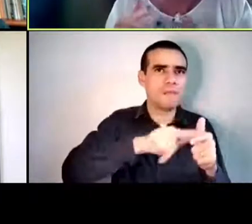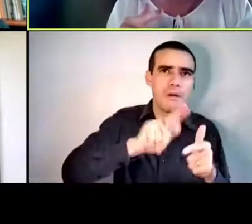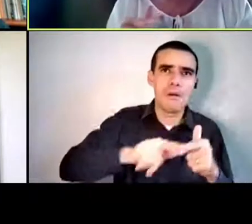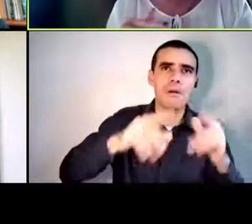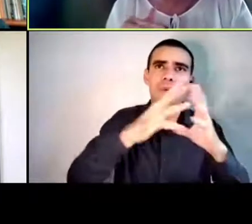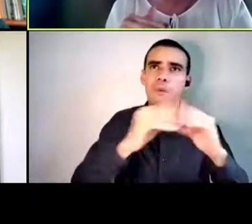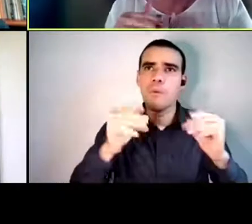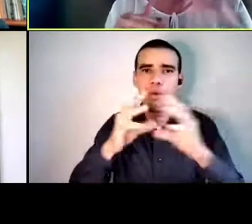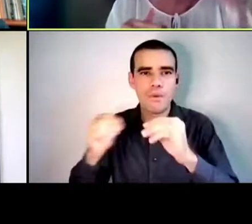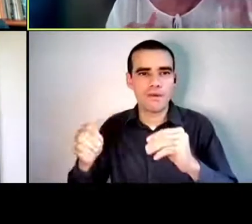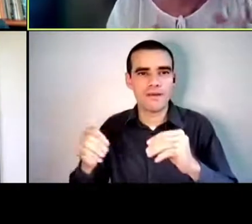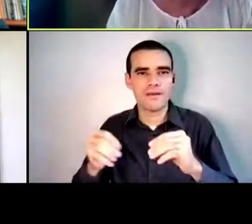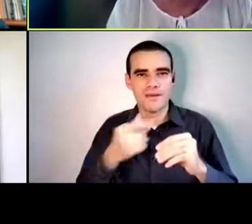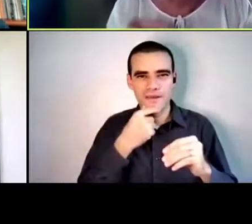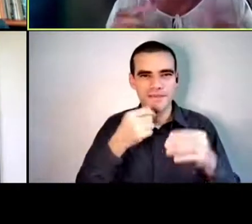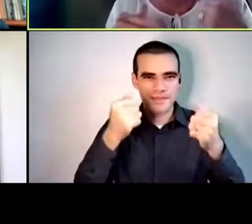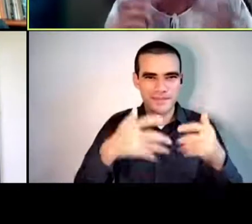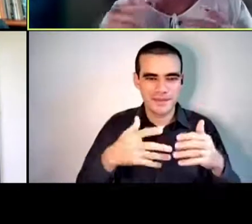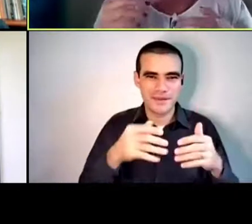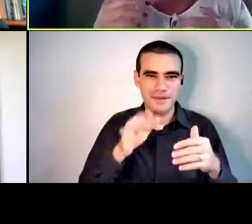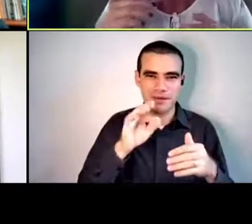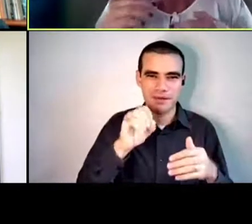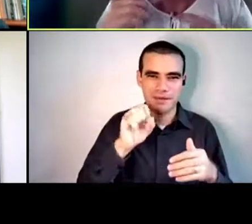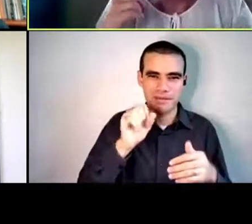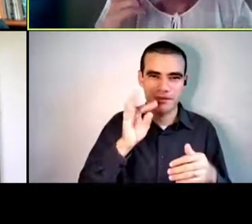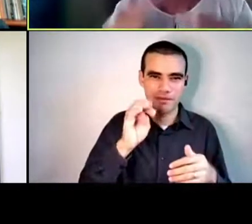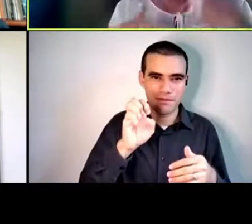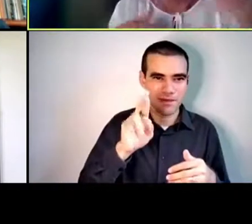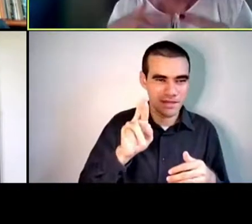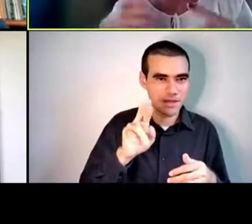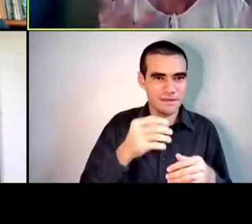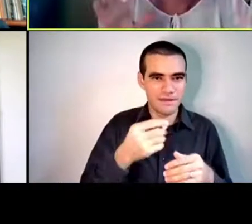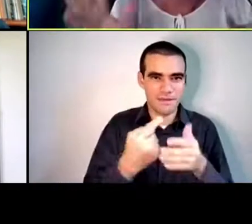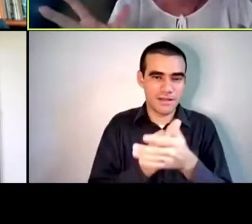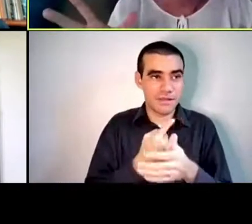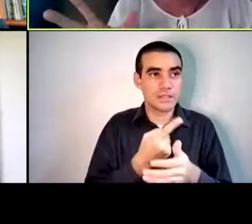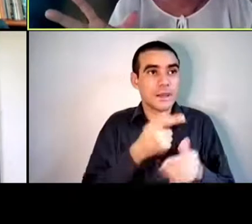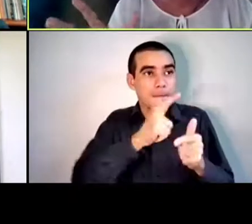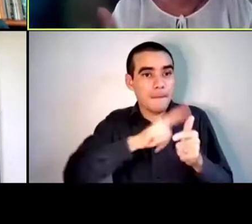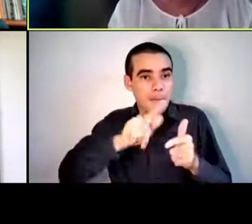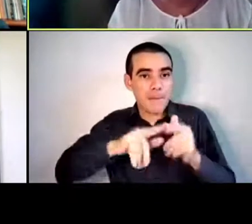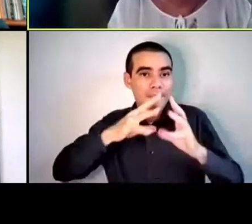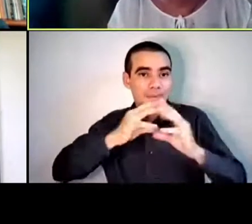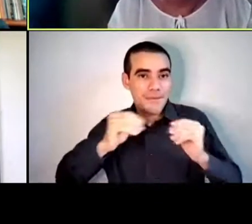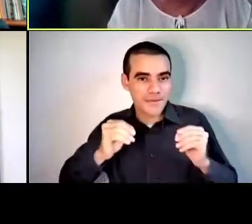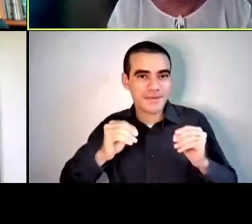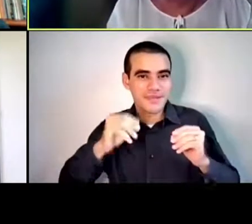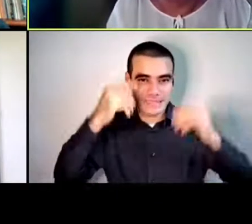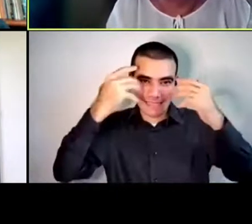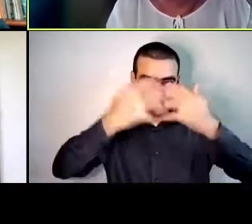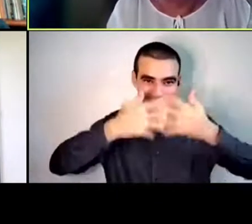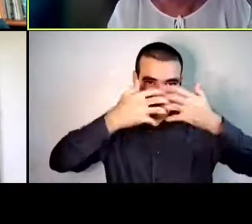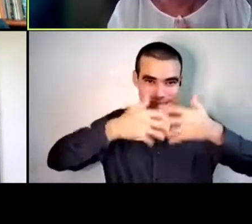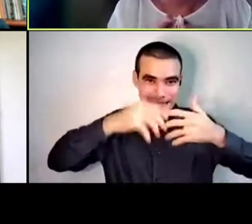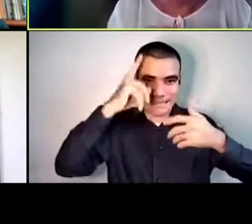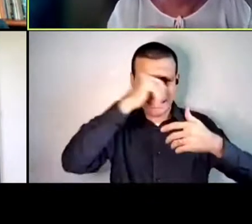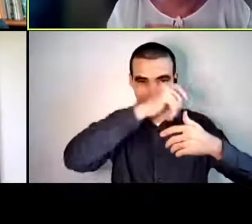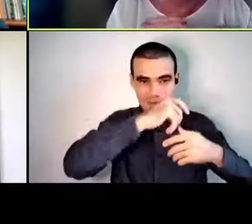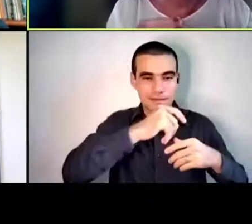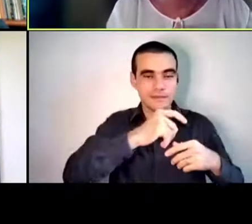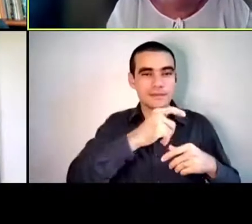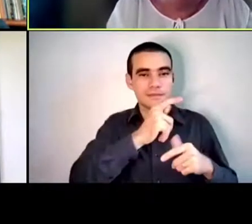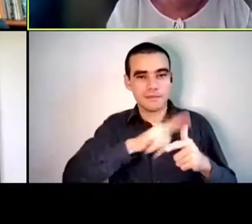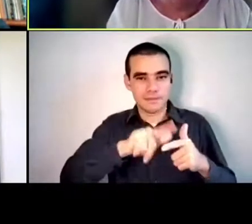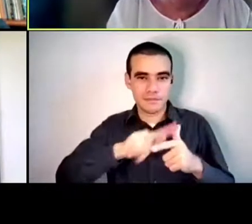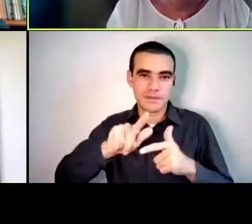experience and solve, as Foster creates a lot of questions, but we are challenged to solve complex questions because